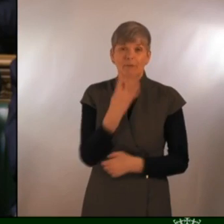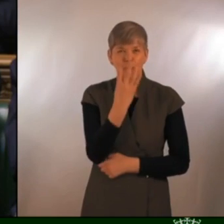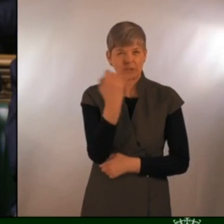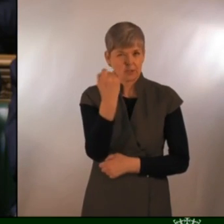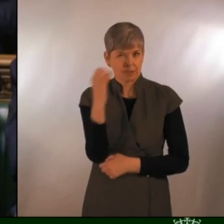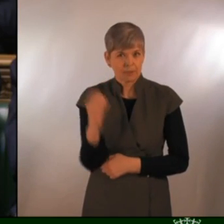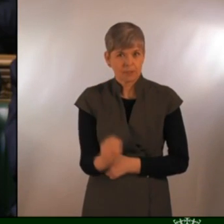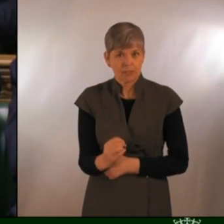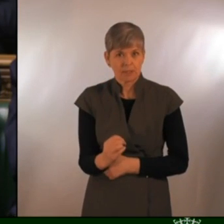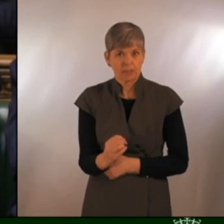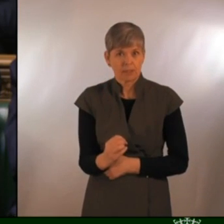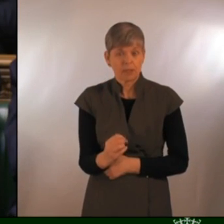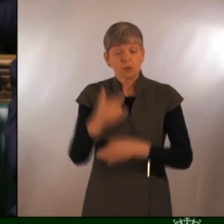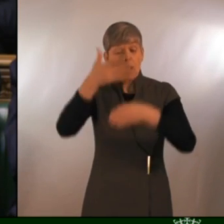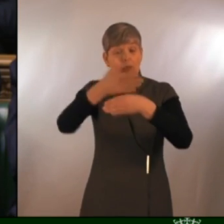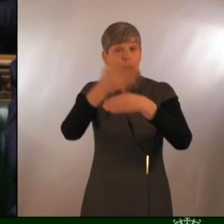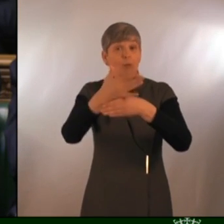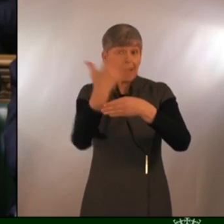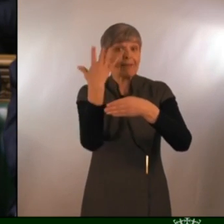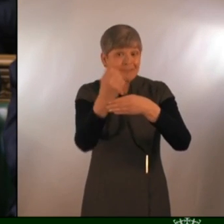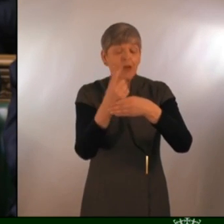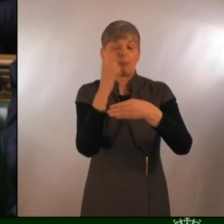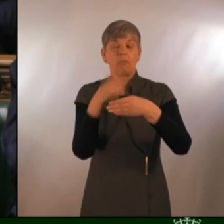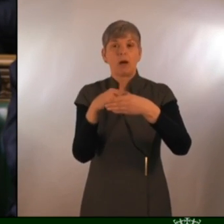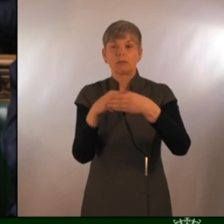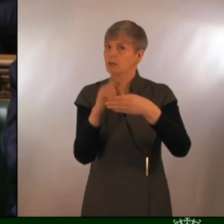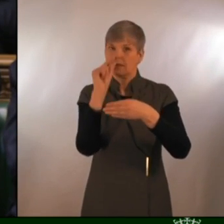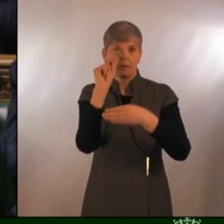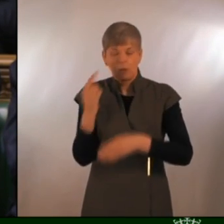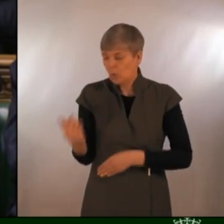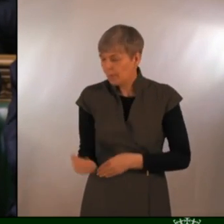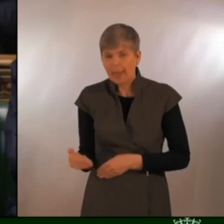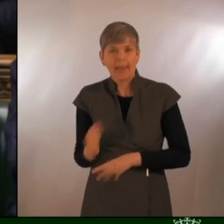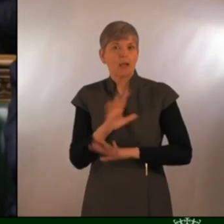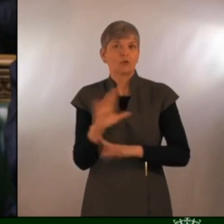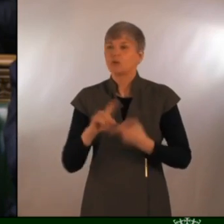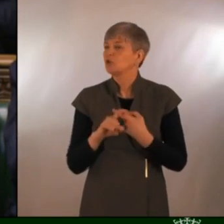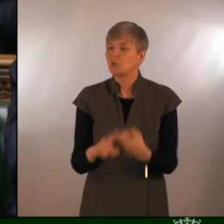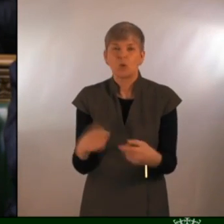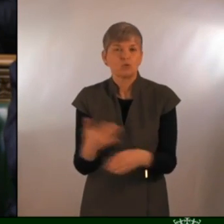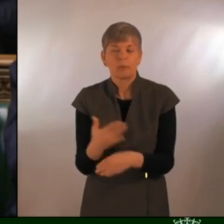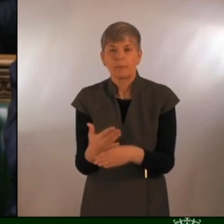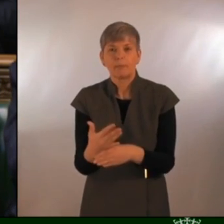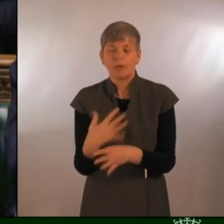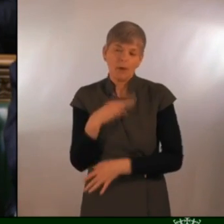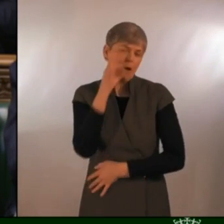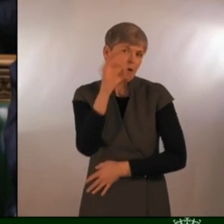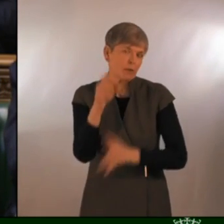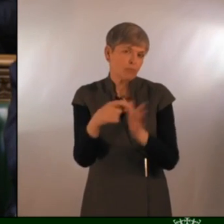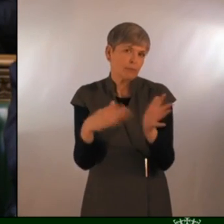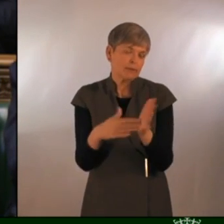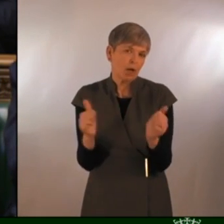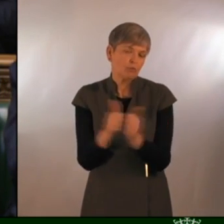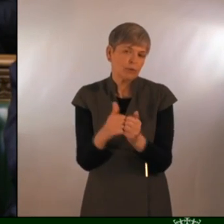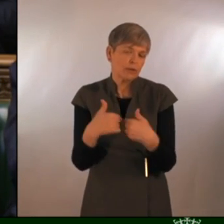people are in low-paid, insecure jobs. Would the Prime Minister agree with me that it is wholly unacceptable that families